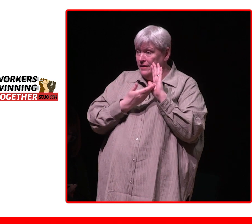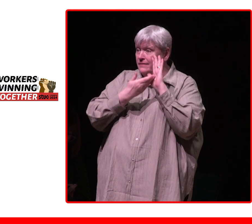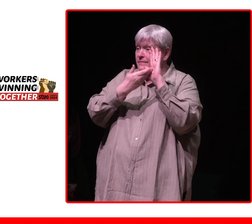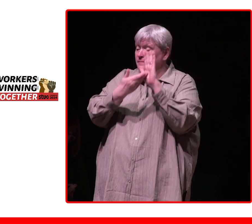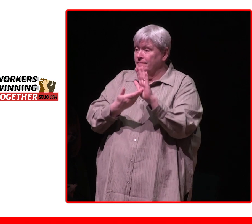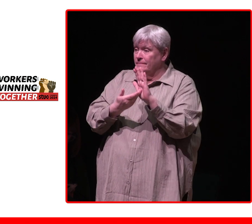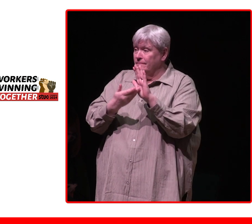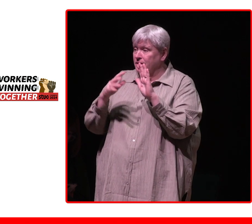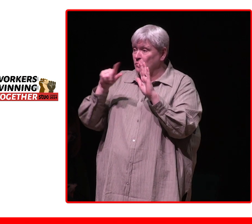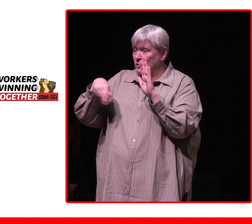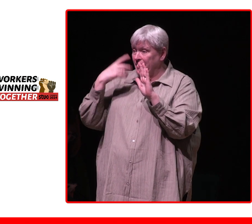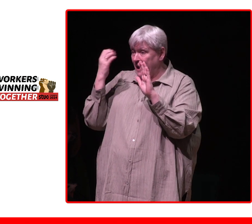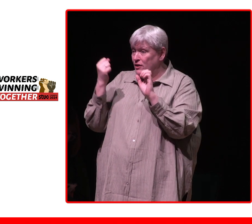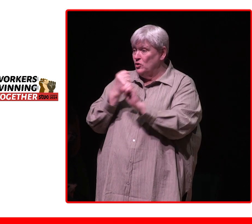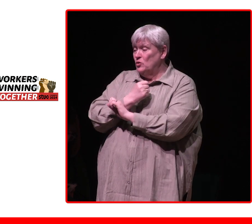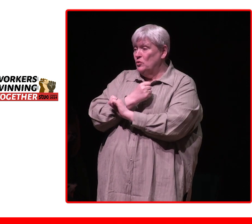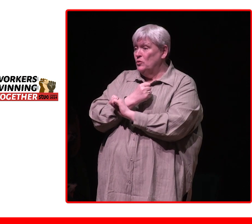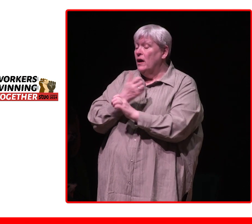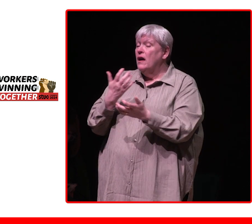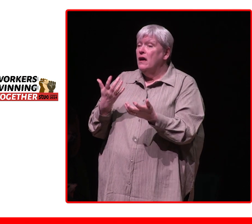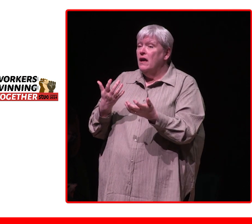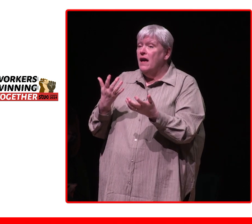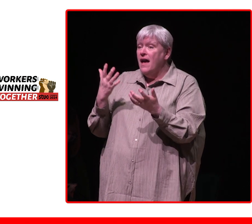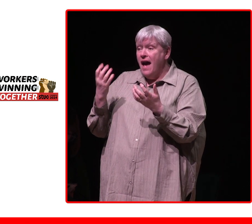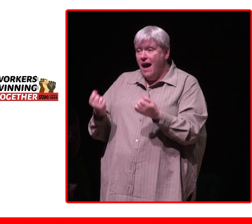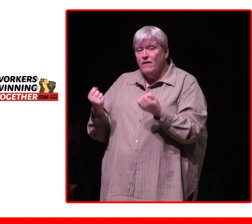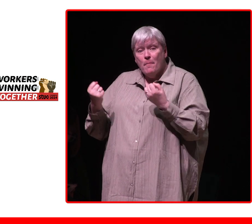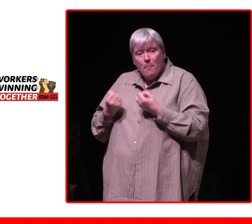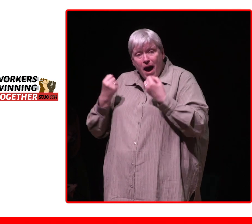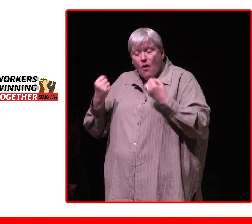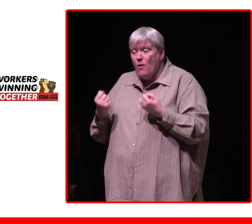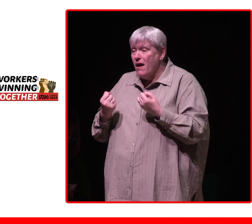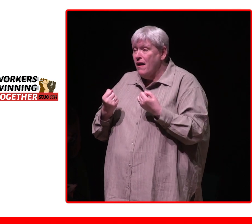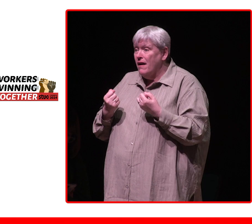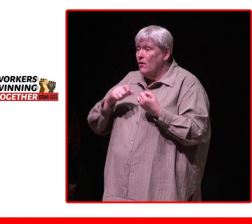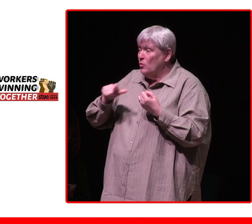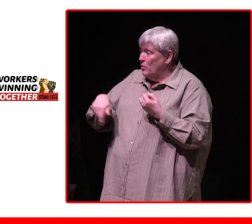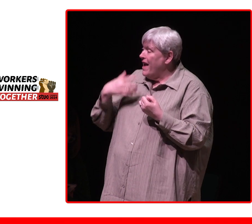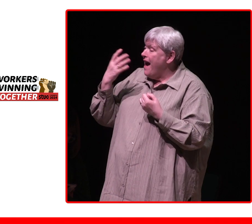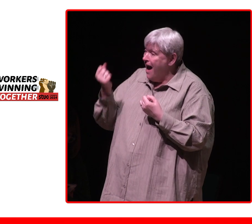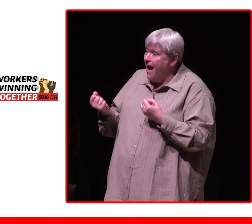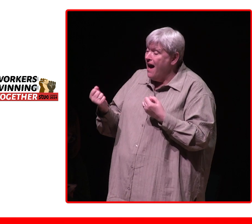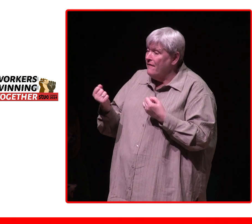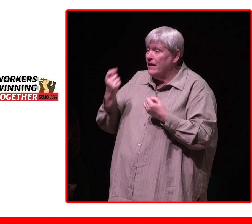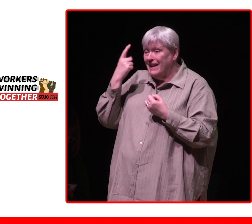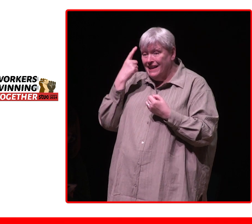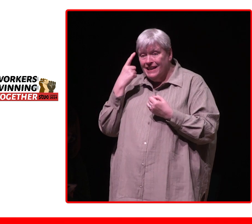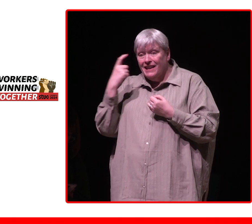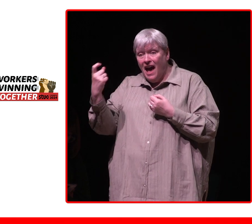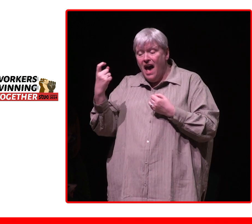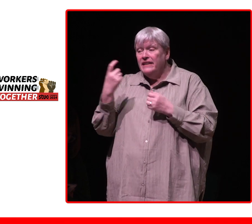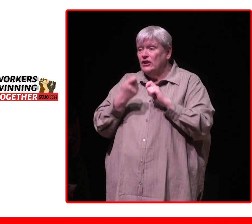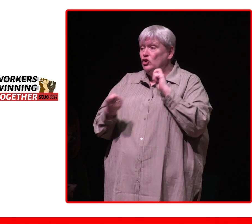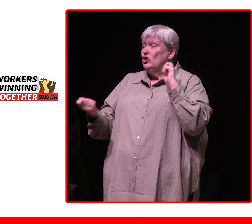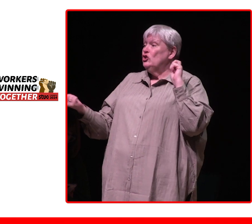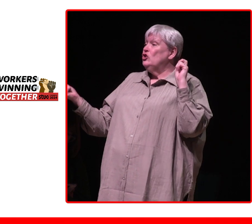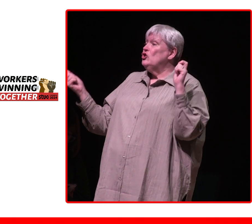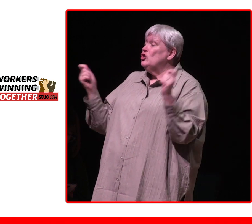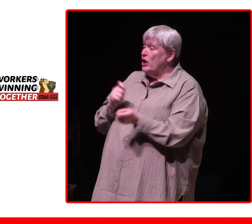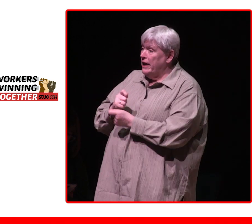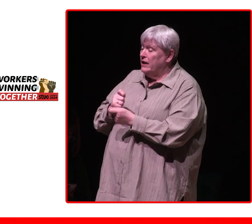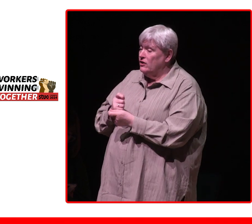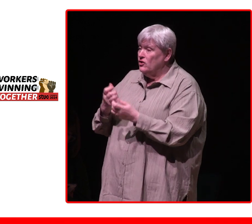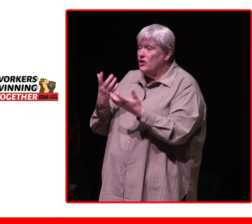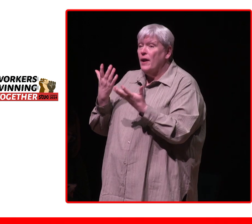are doable. We do have power and we do have agency, and we can make change by standing